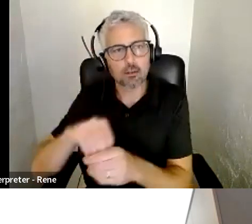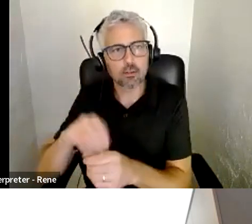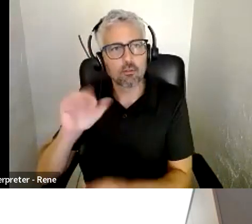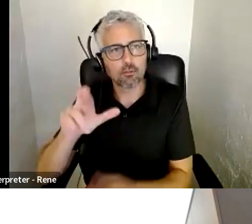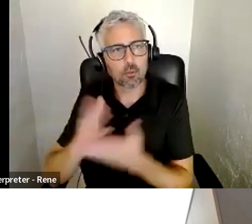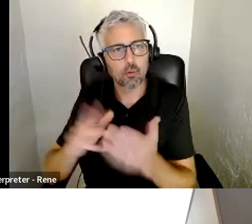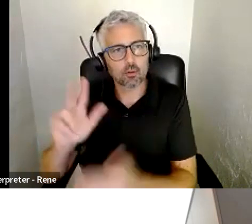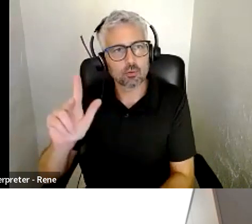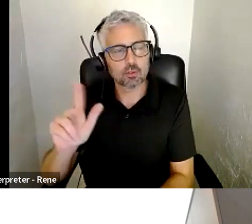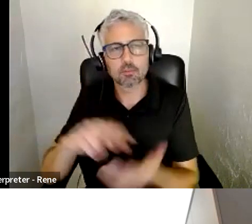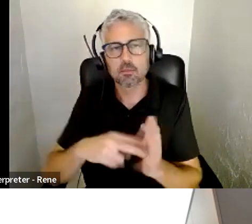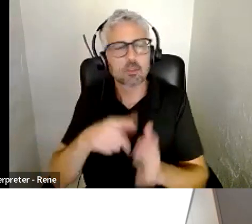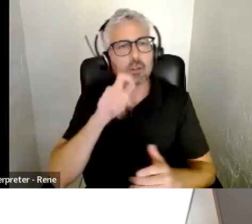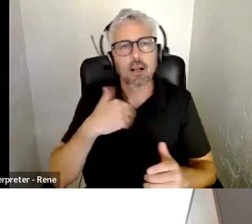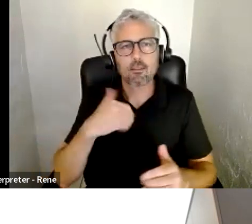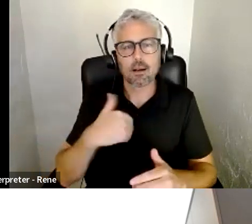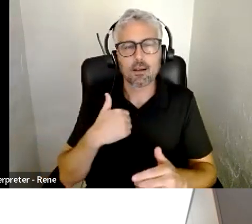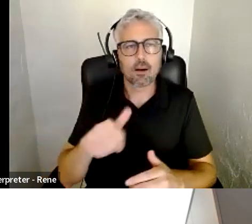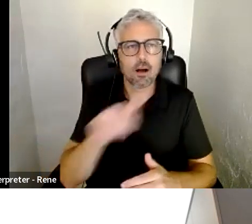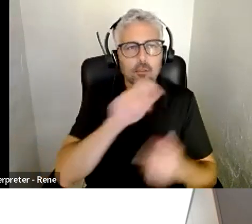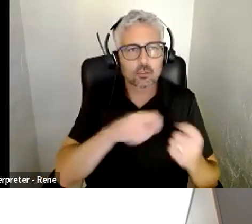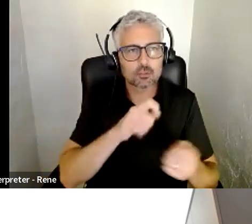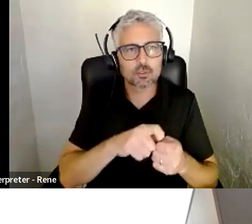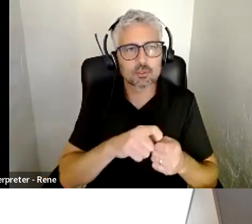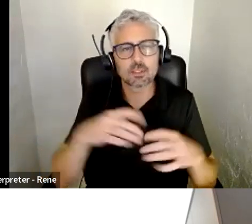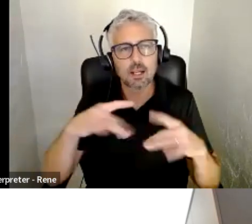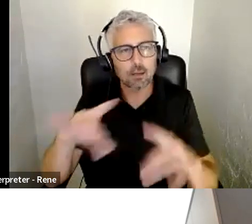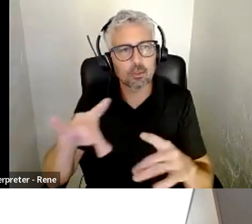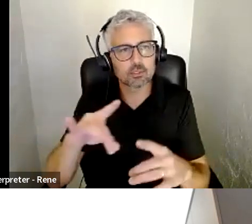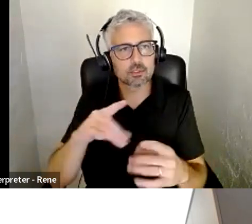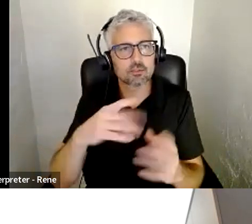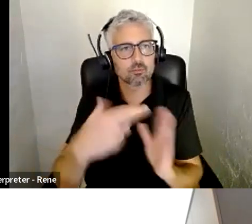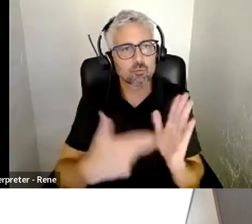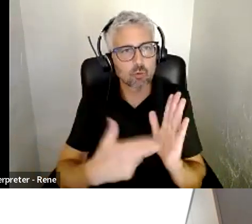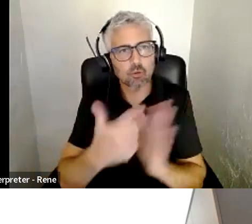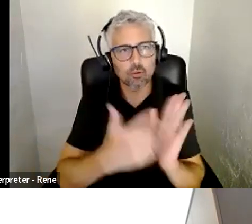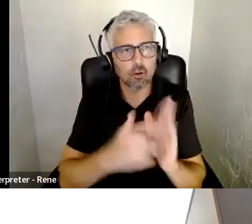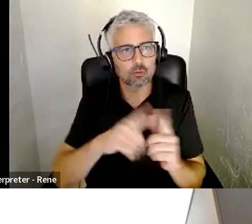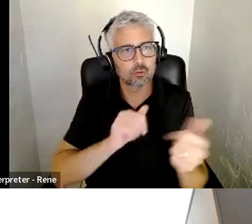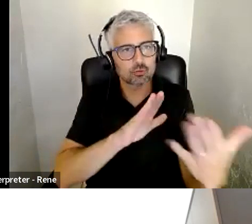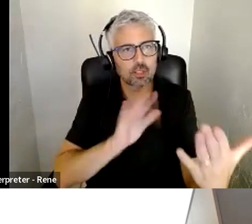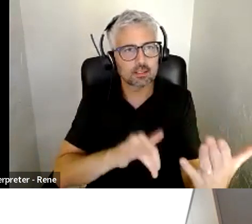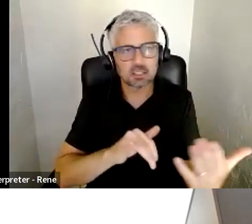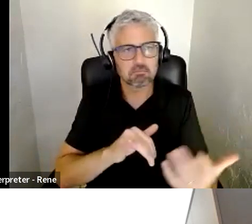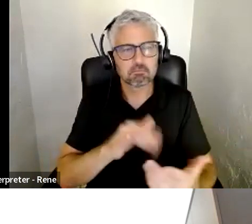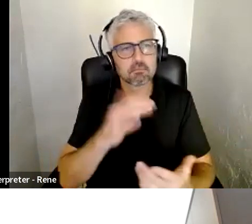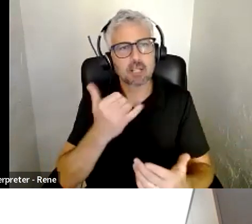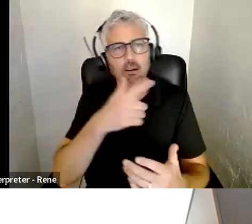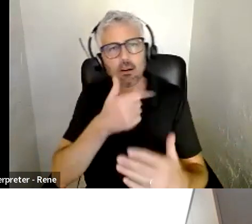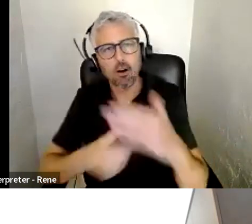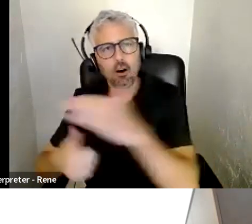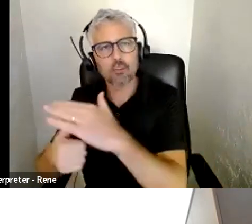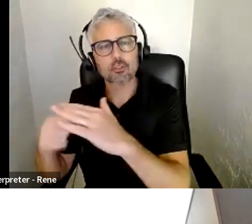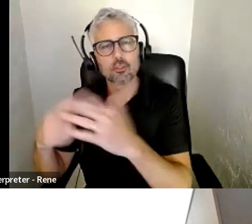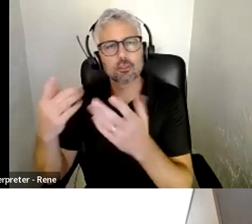and you don't need a specific acquisition regulation to address it, because it will then go forward under the